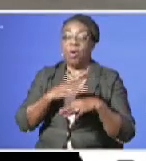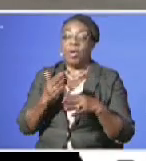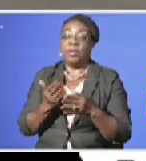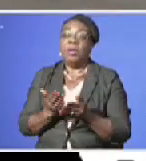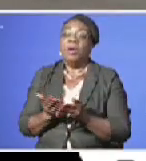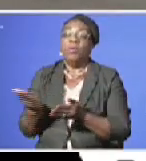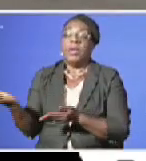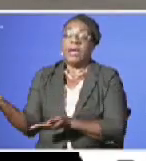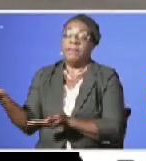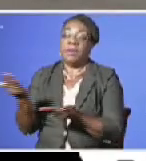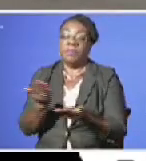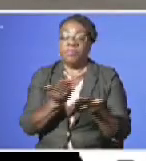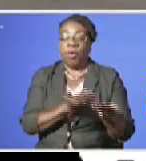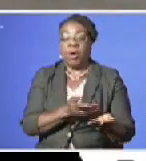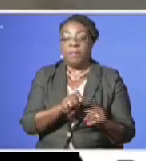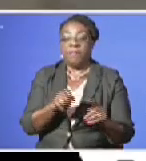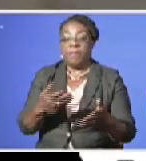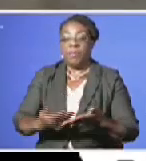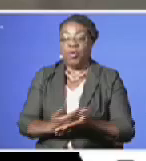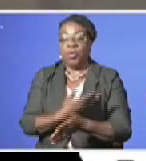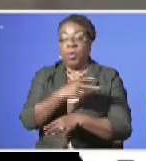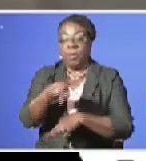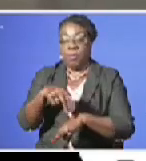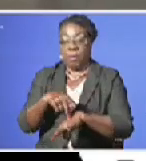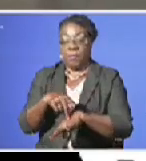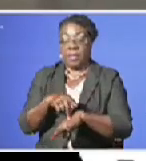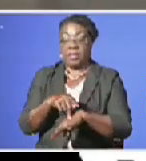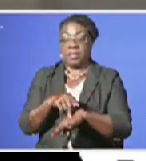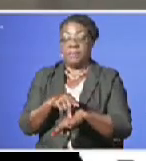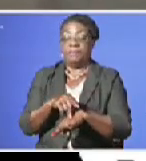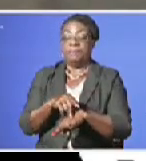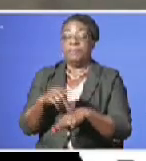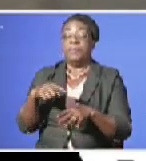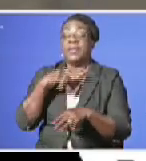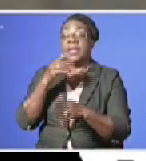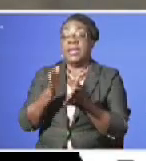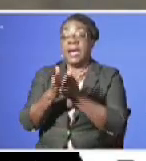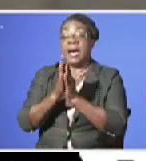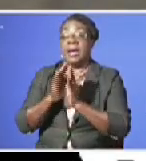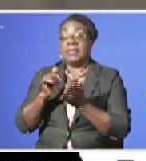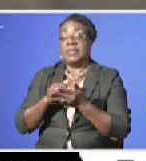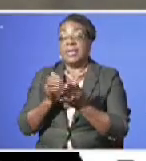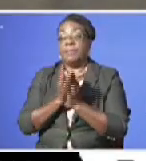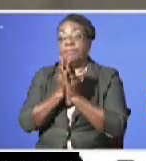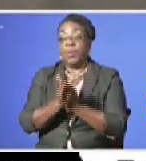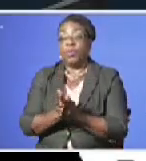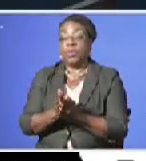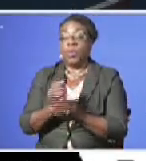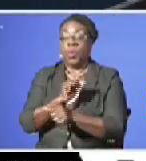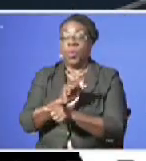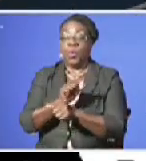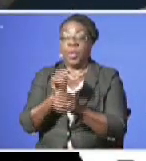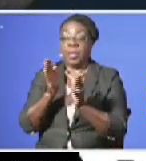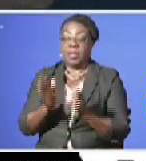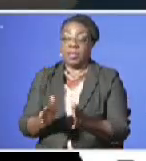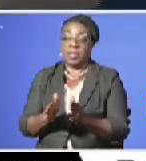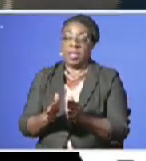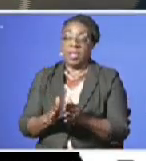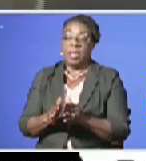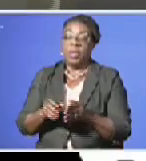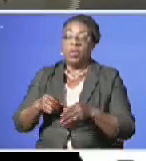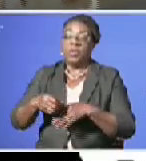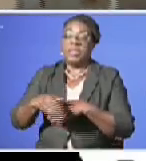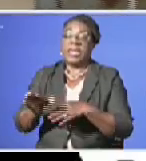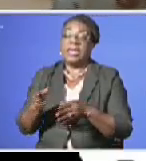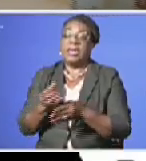come from New Providence. Now, Rogers adds that vessel operators and those sending items to Family